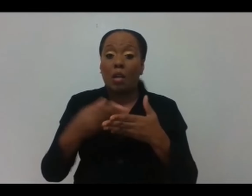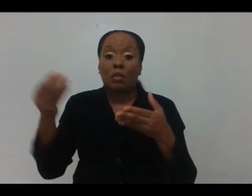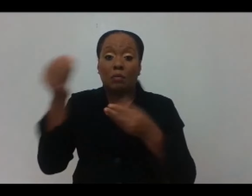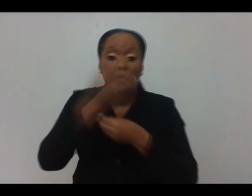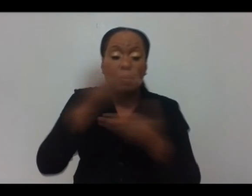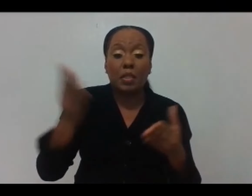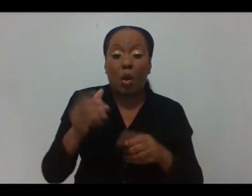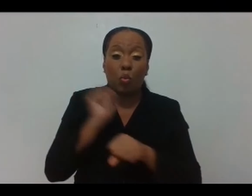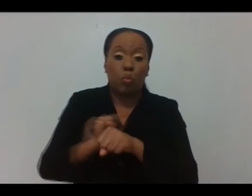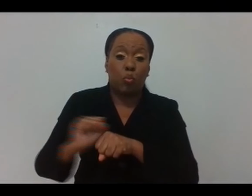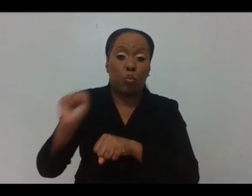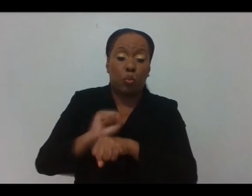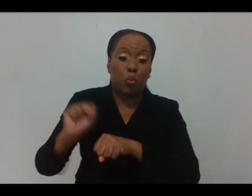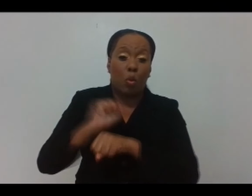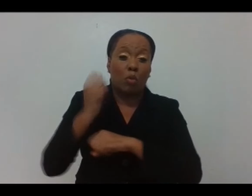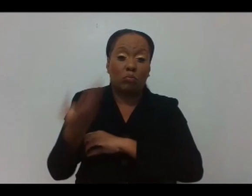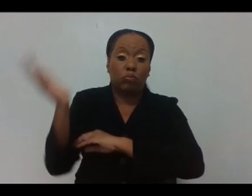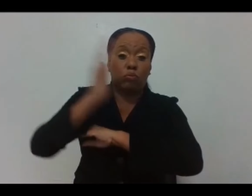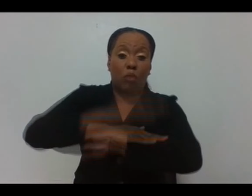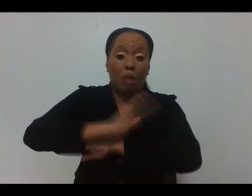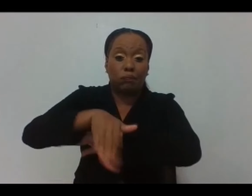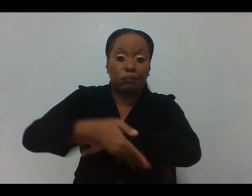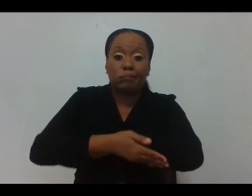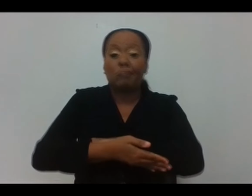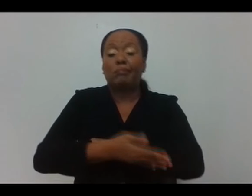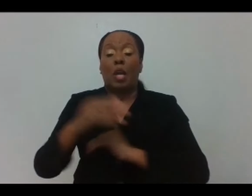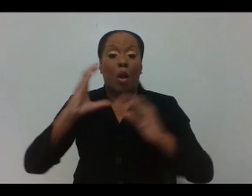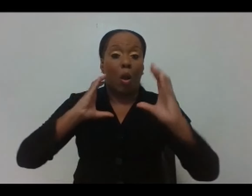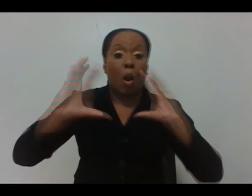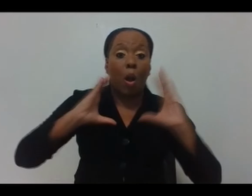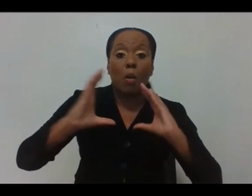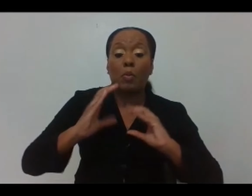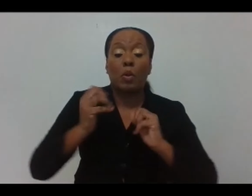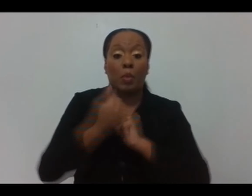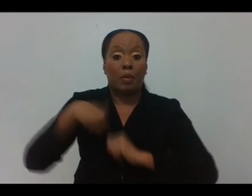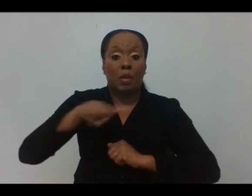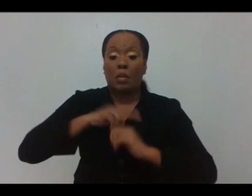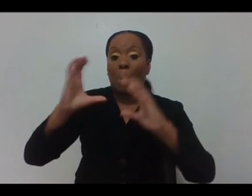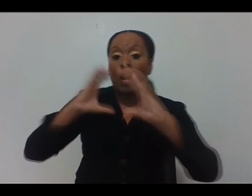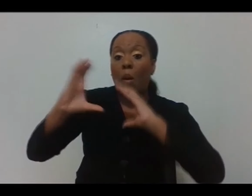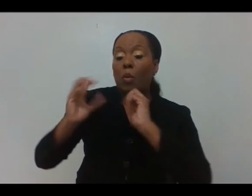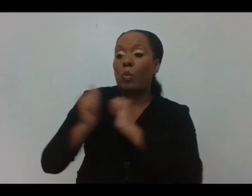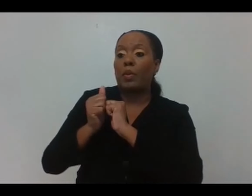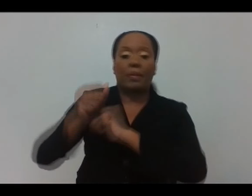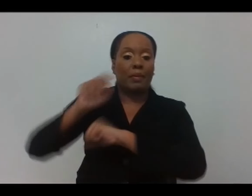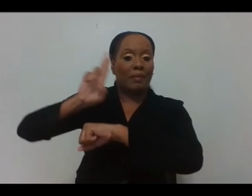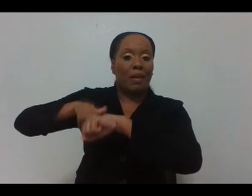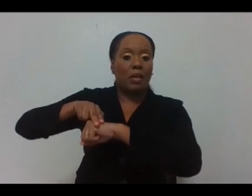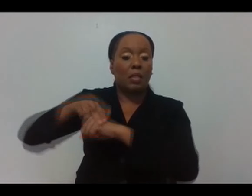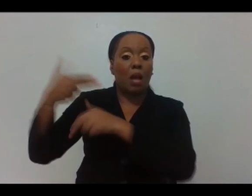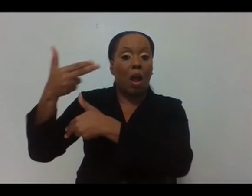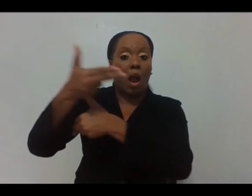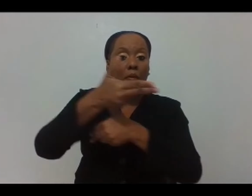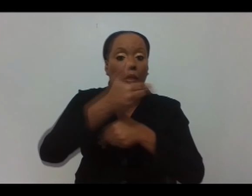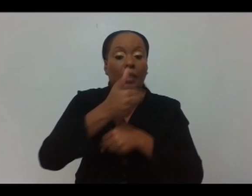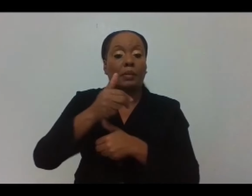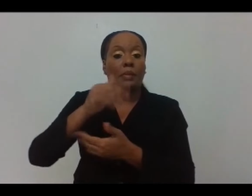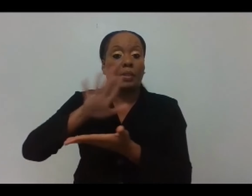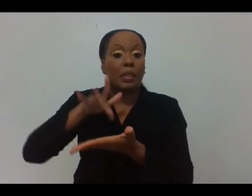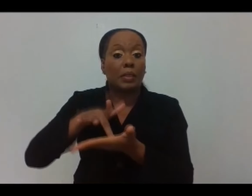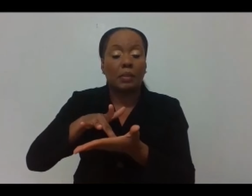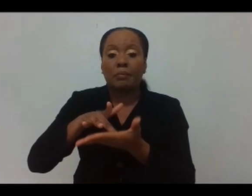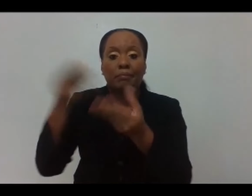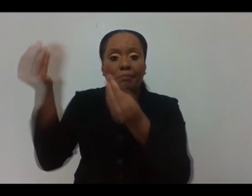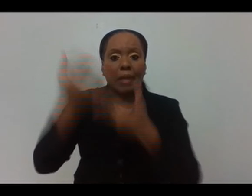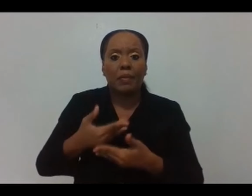working hard, working around the clock. They've been in constant communication with National Hurricane Center. They've been running their models, and they've been providing very timely